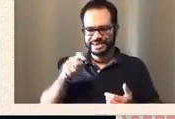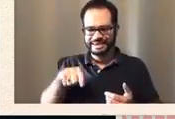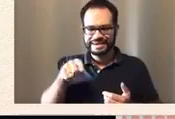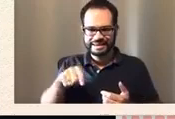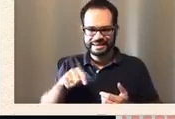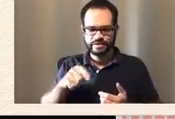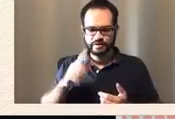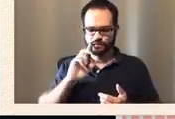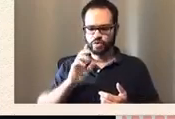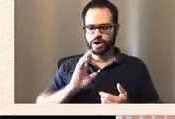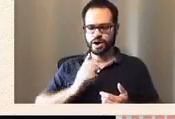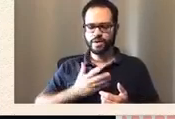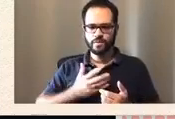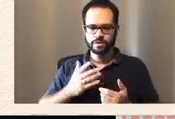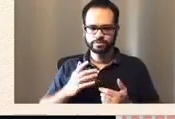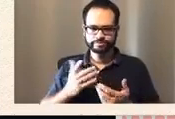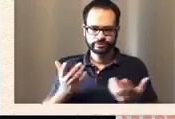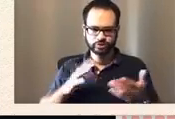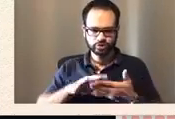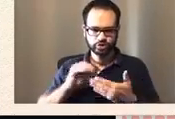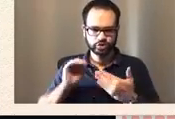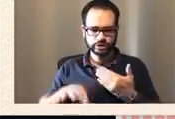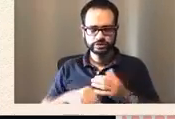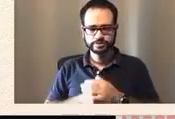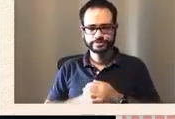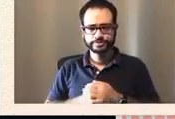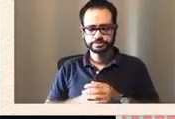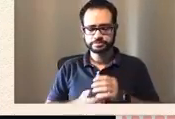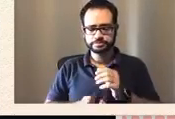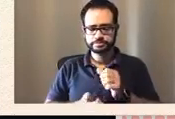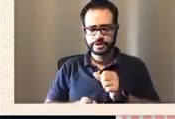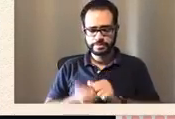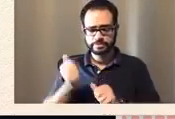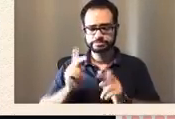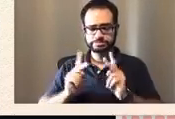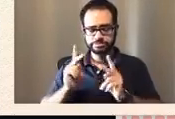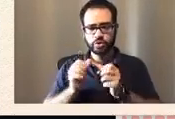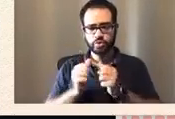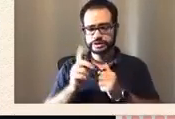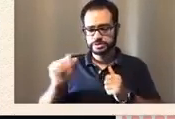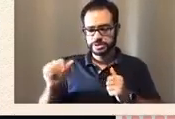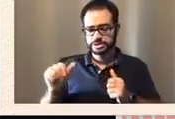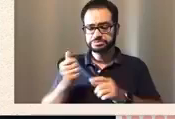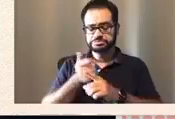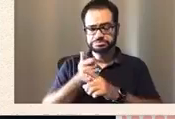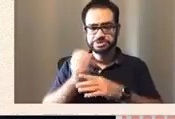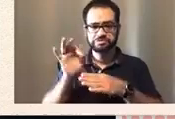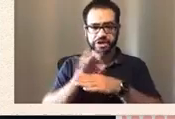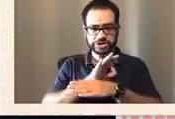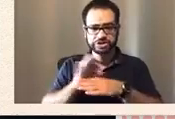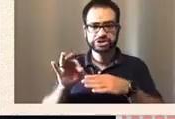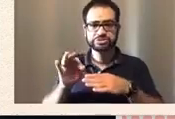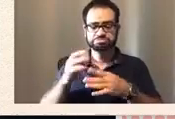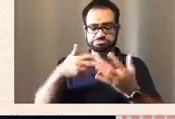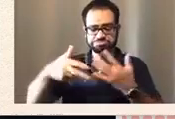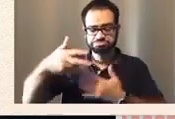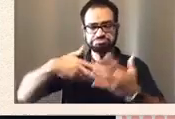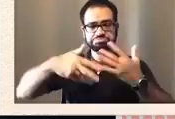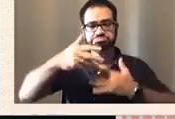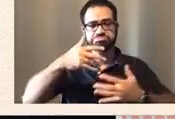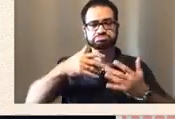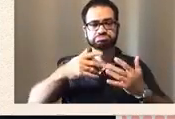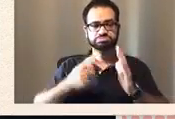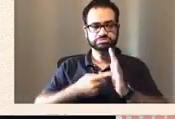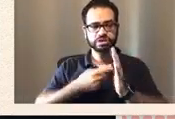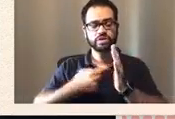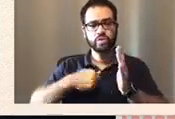And many of us with disabilities were functioning in a society where we often have to fight for some of the